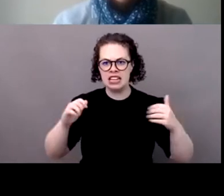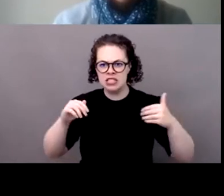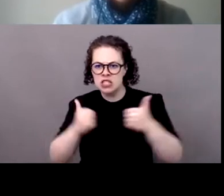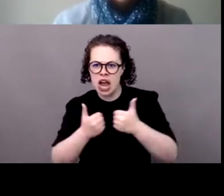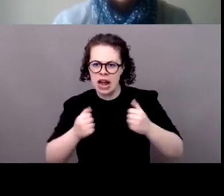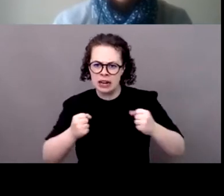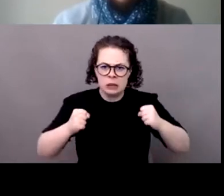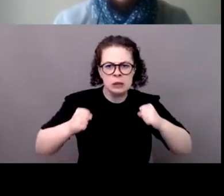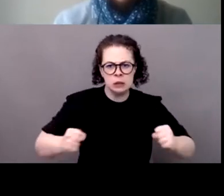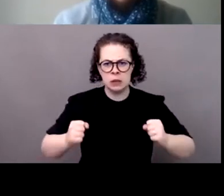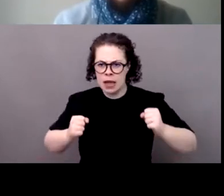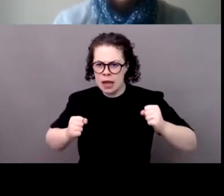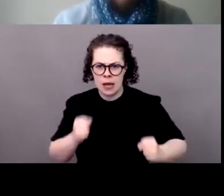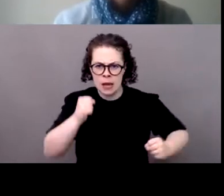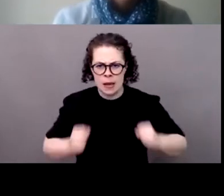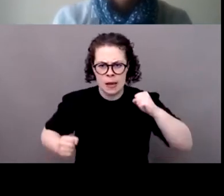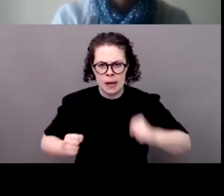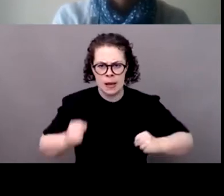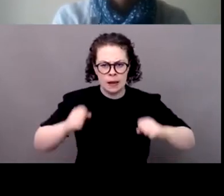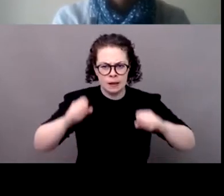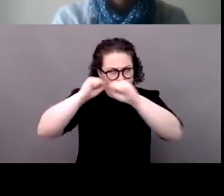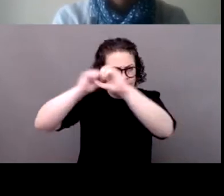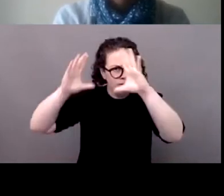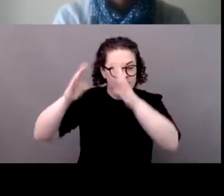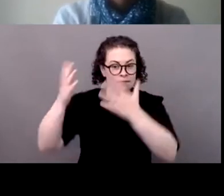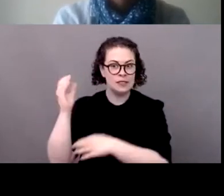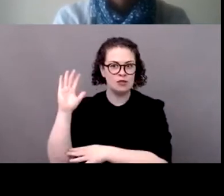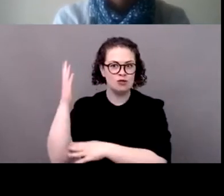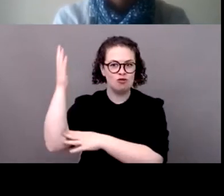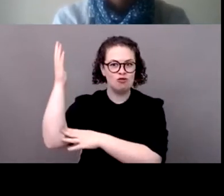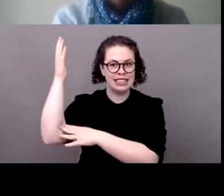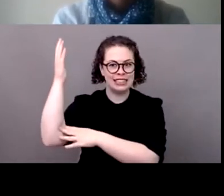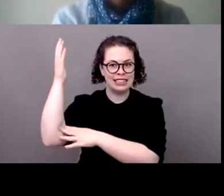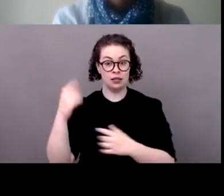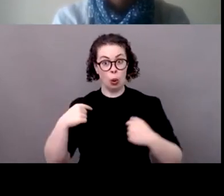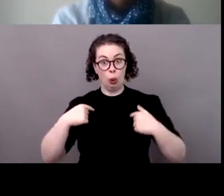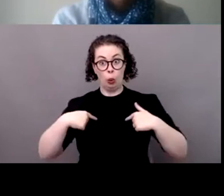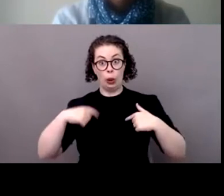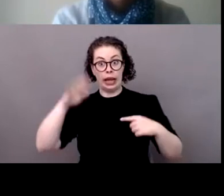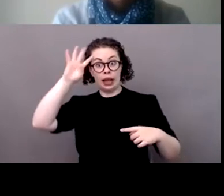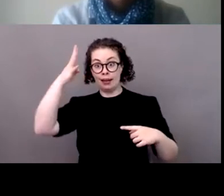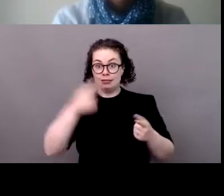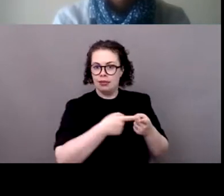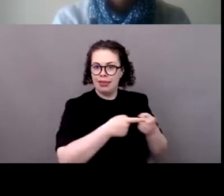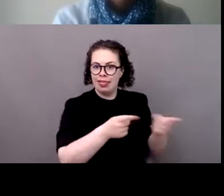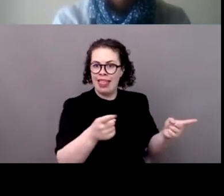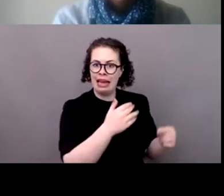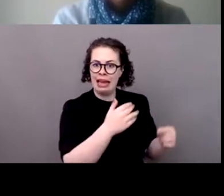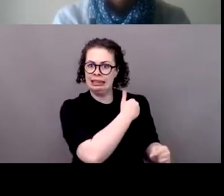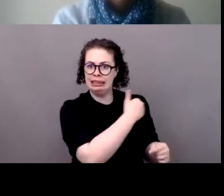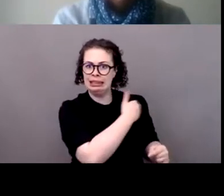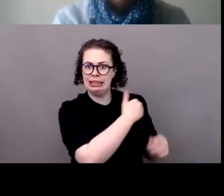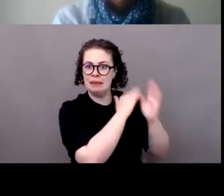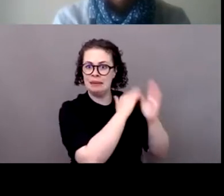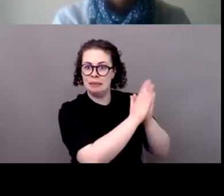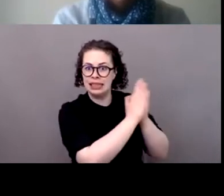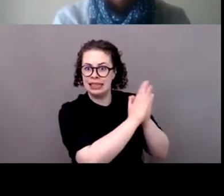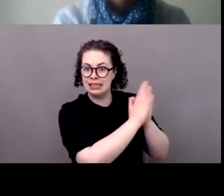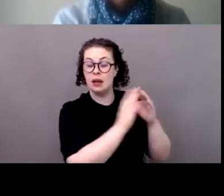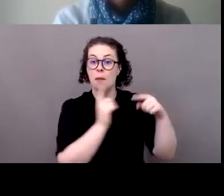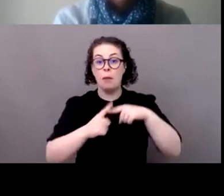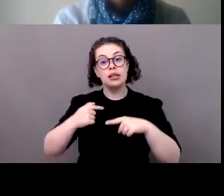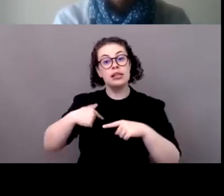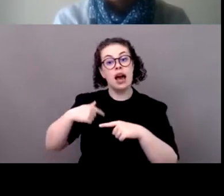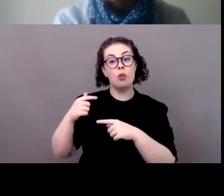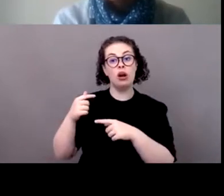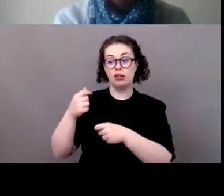this wouldn't have been possible without the active participation of our fans, but also our athletes, because what the fans did as